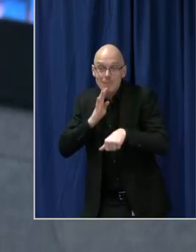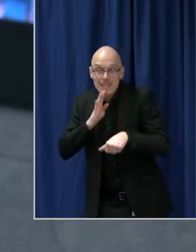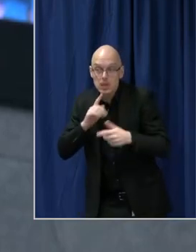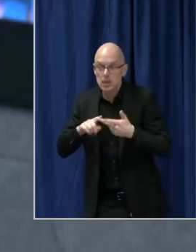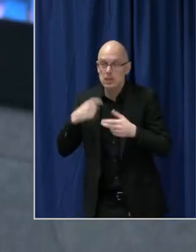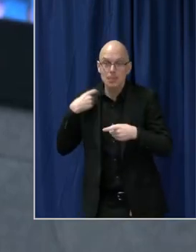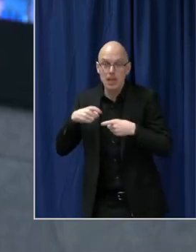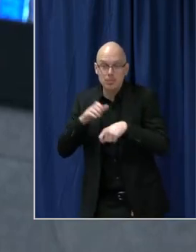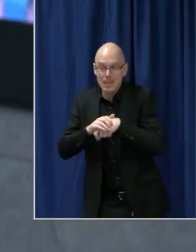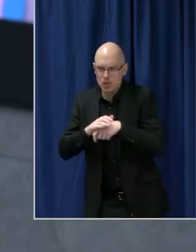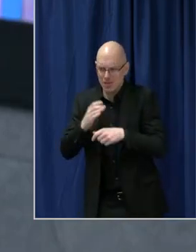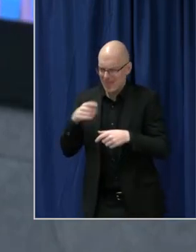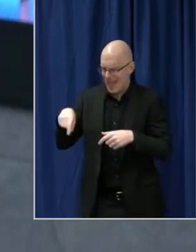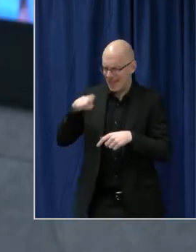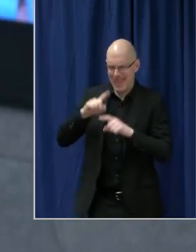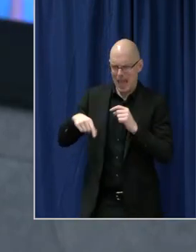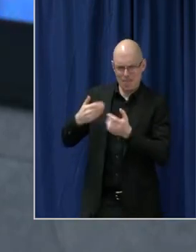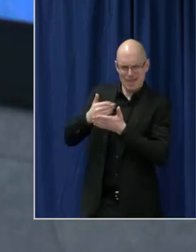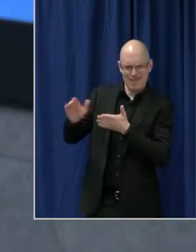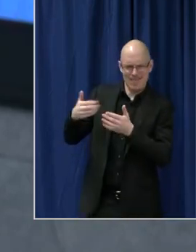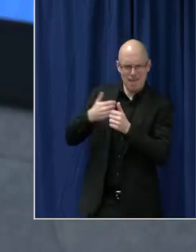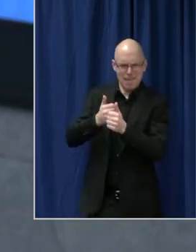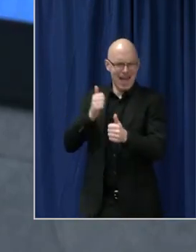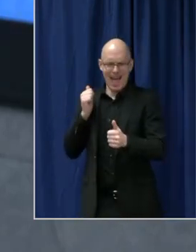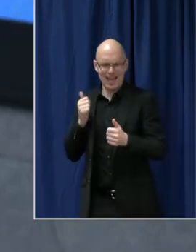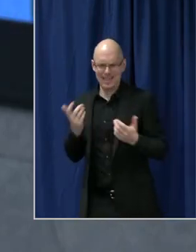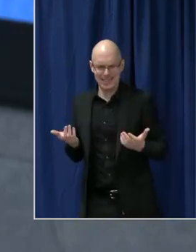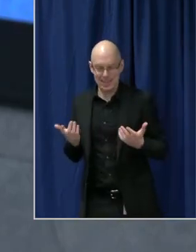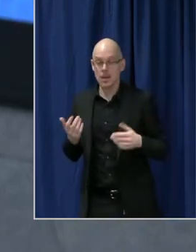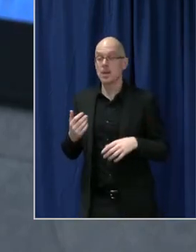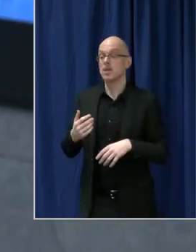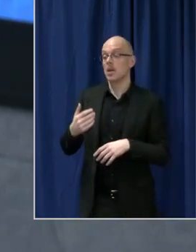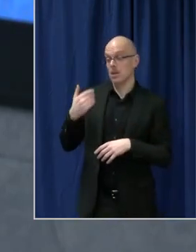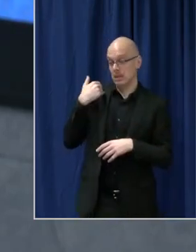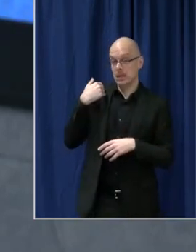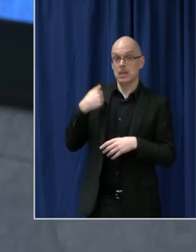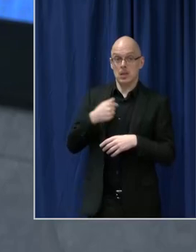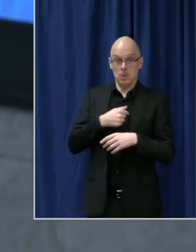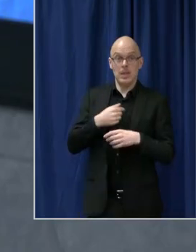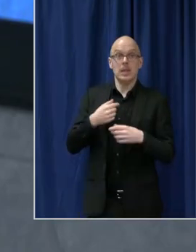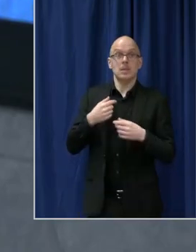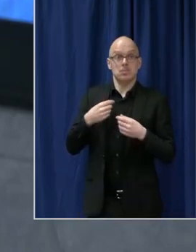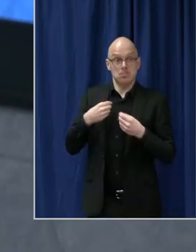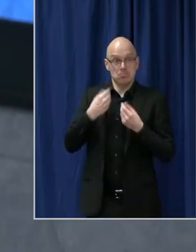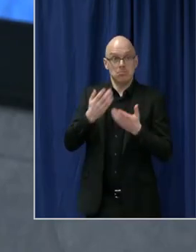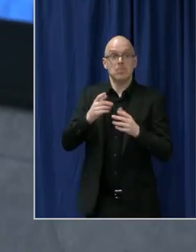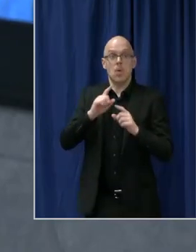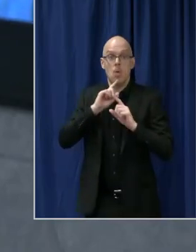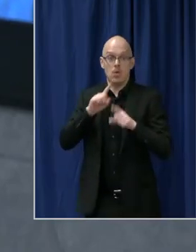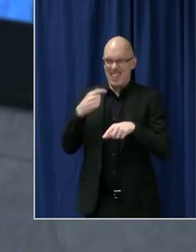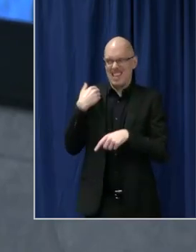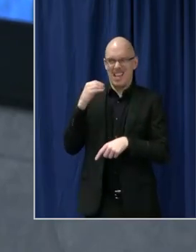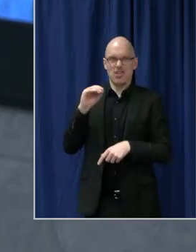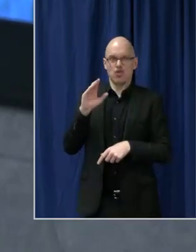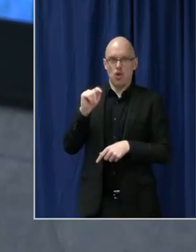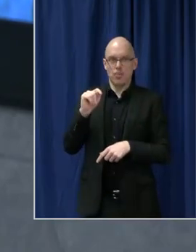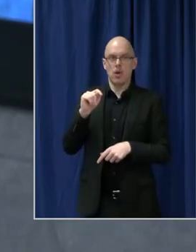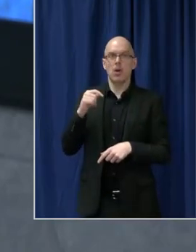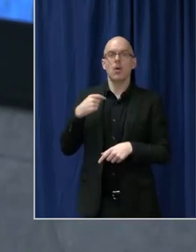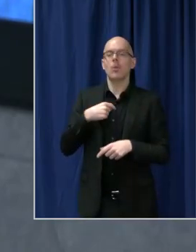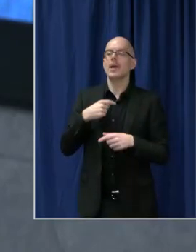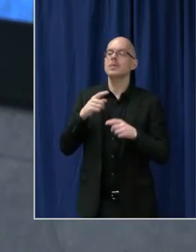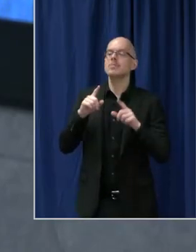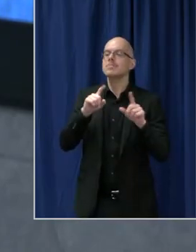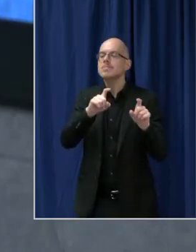behind. And so in October, we issued an order requiring mobile service providers who participate in the wireless emergency alert system